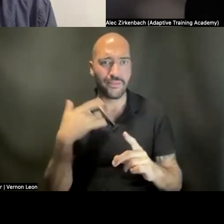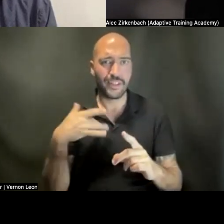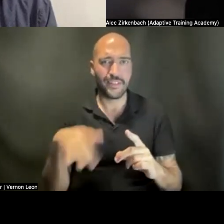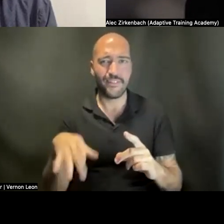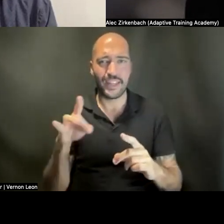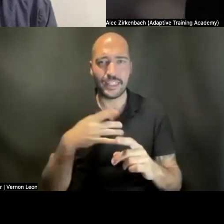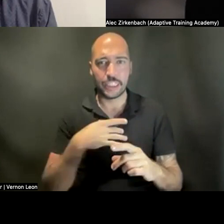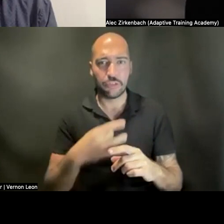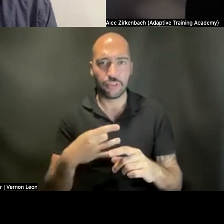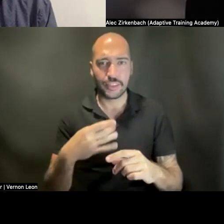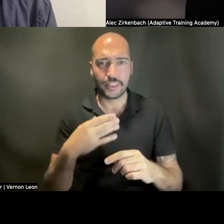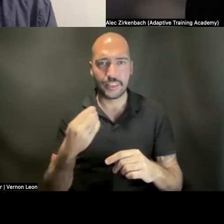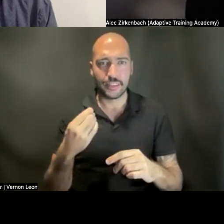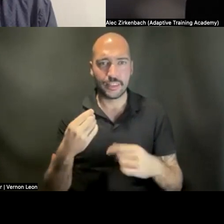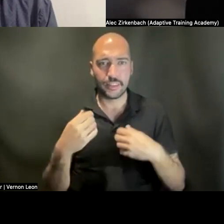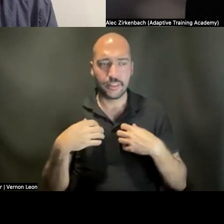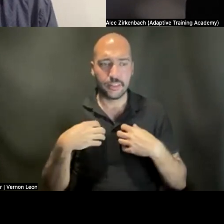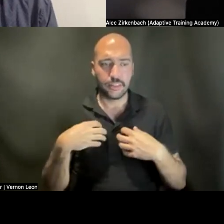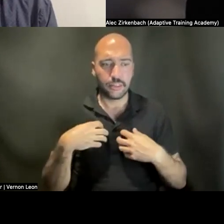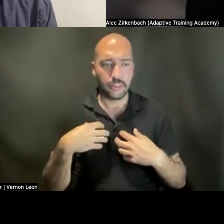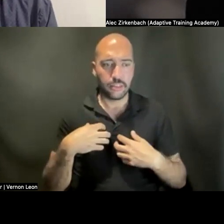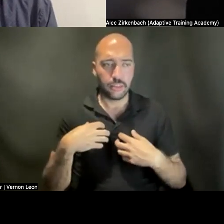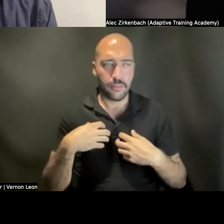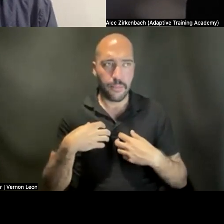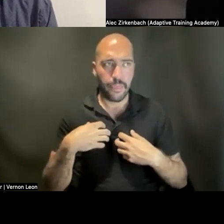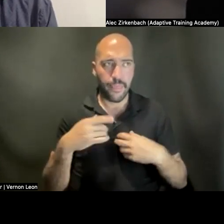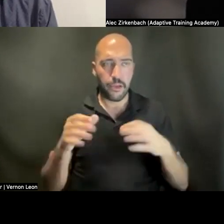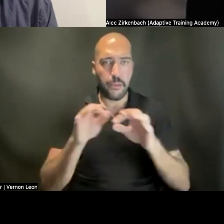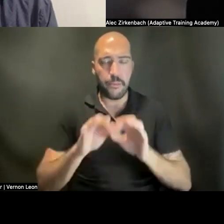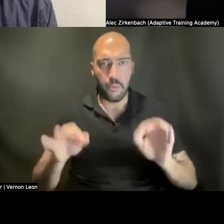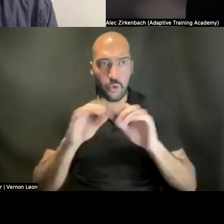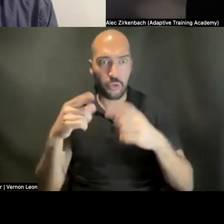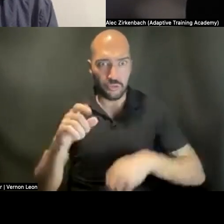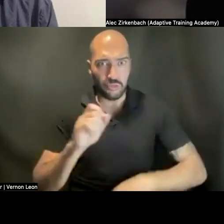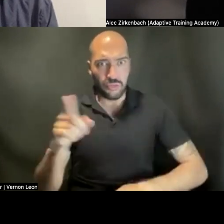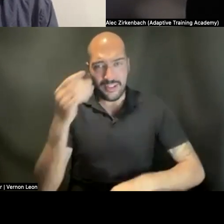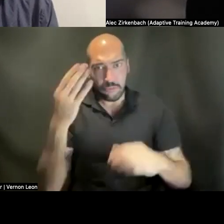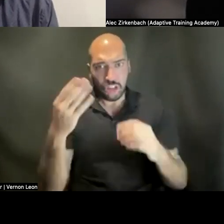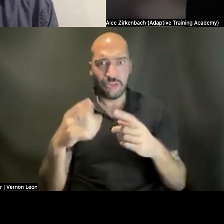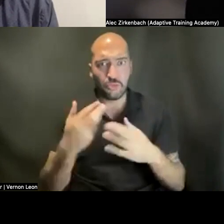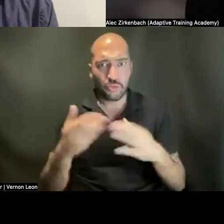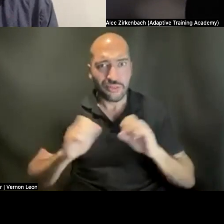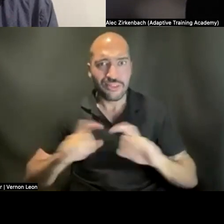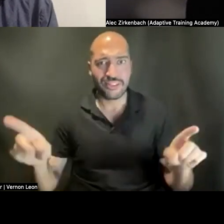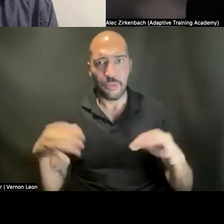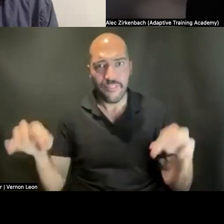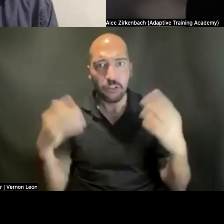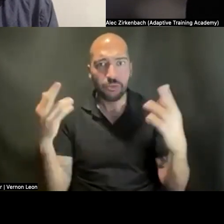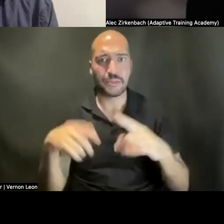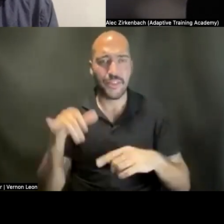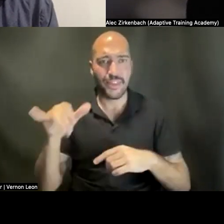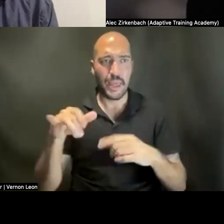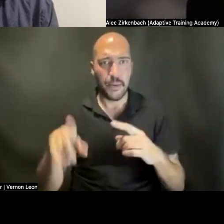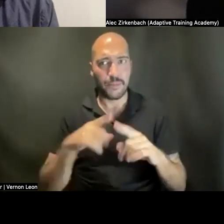very interesting and very important, when content is put out about that, when resources are put out, when fundraisers are put out by the